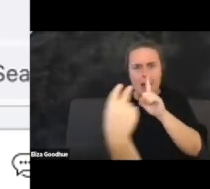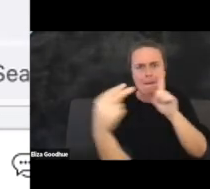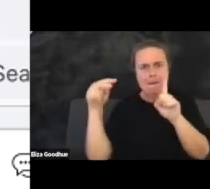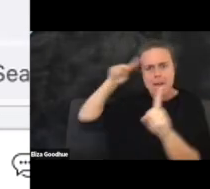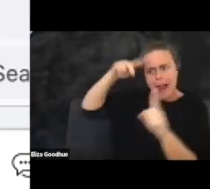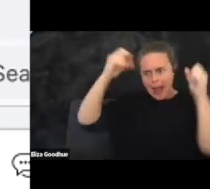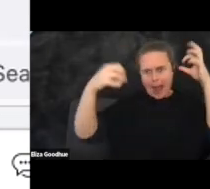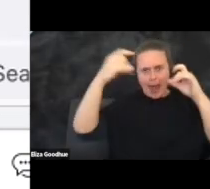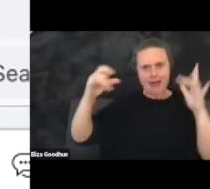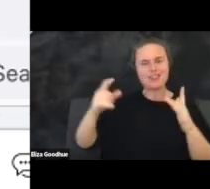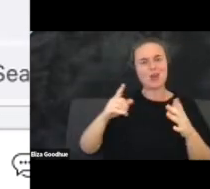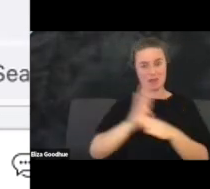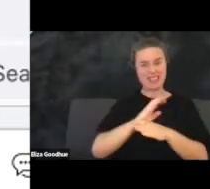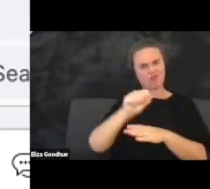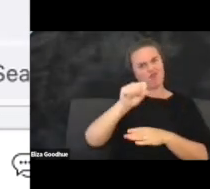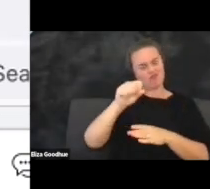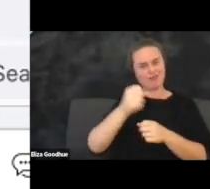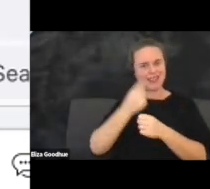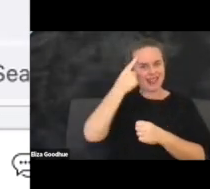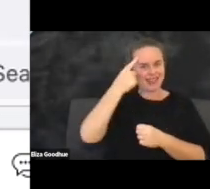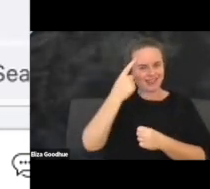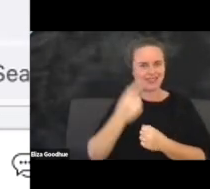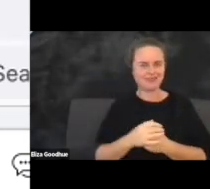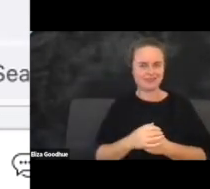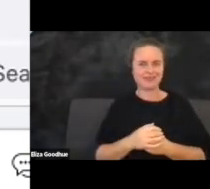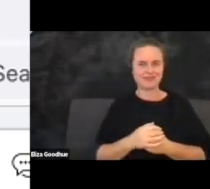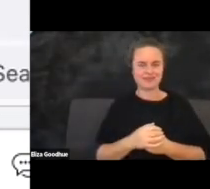sense. They're both valuable.